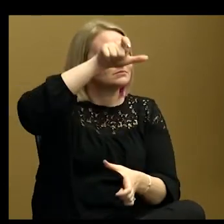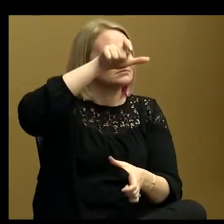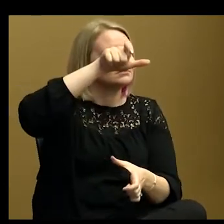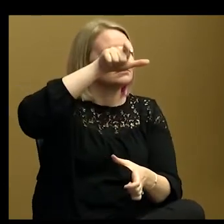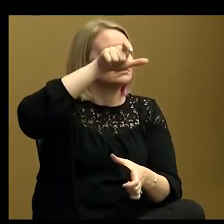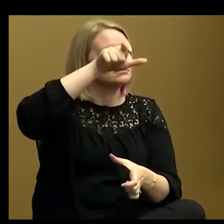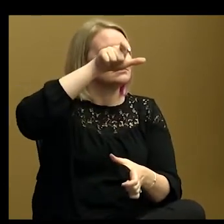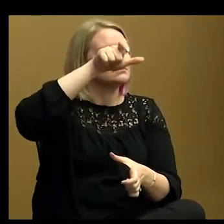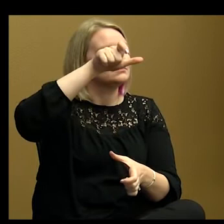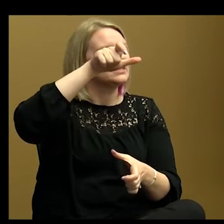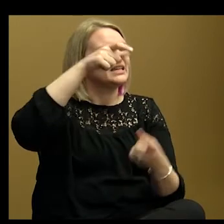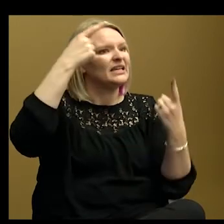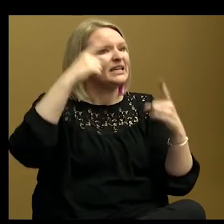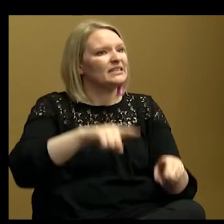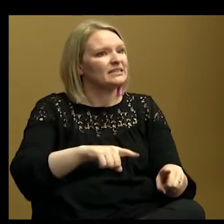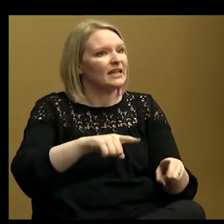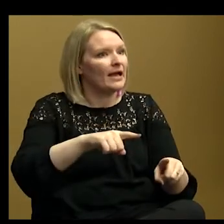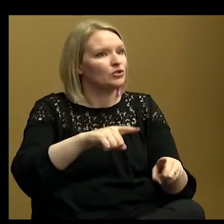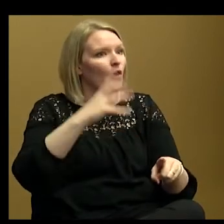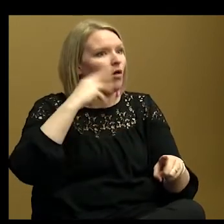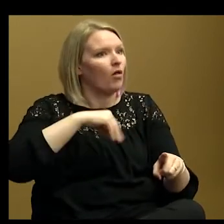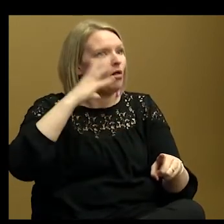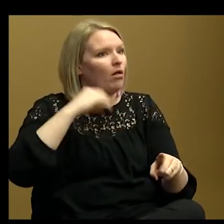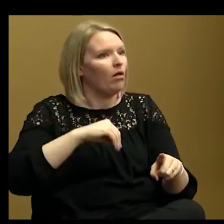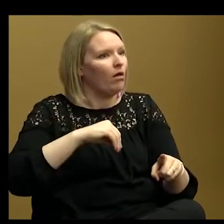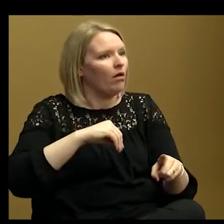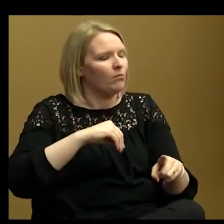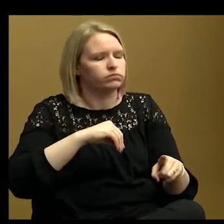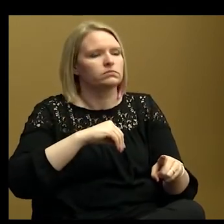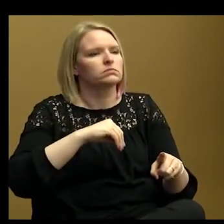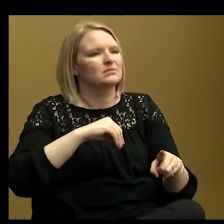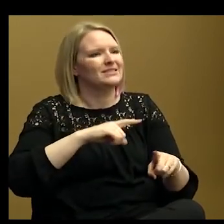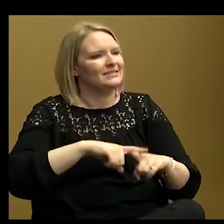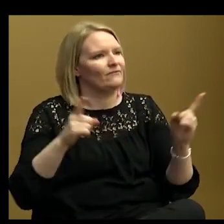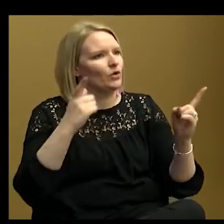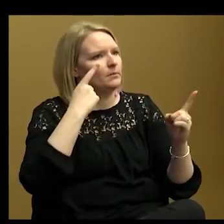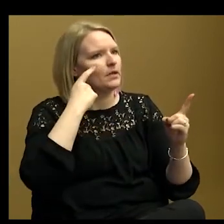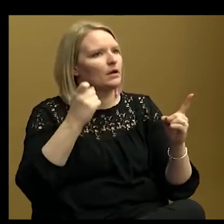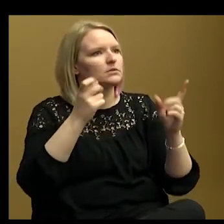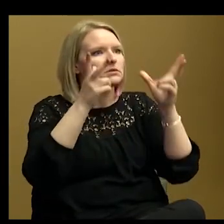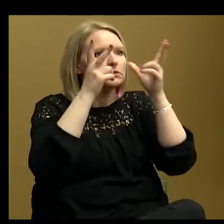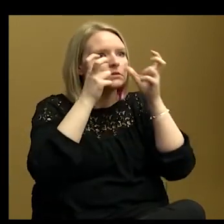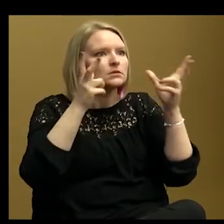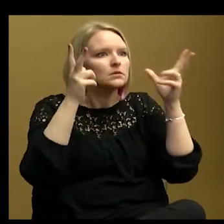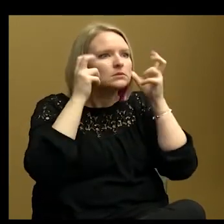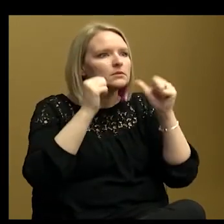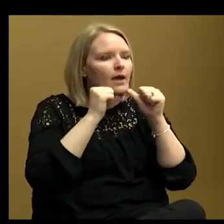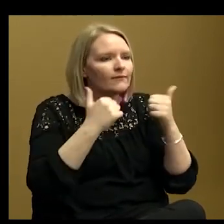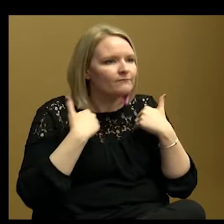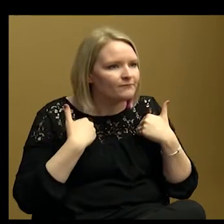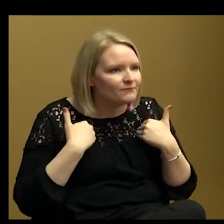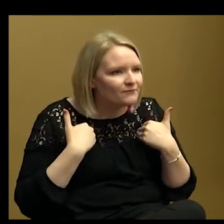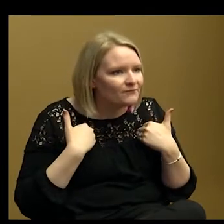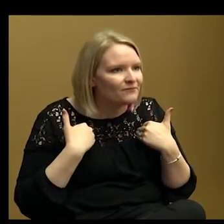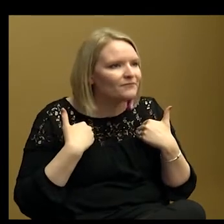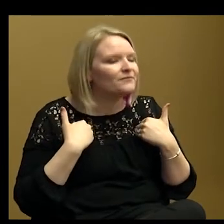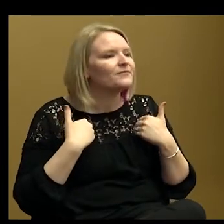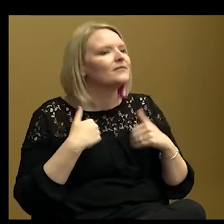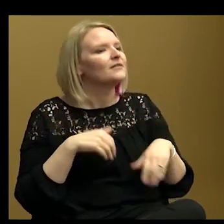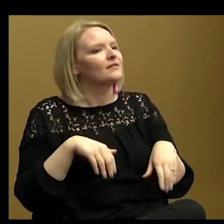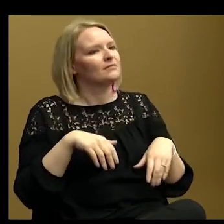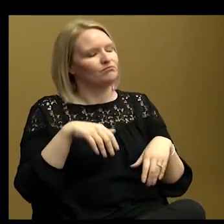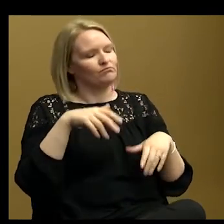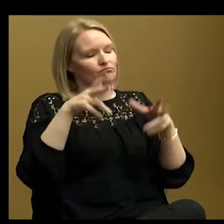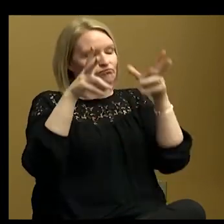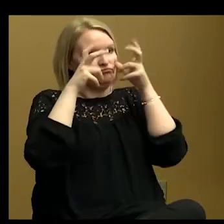if their vision and their hearing or other sensory systems, so their proprioceptive systems, all of